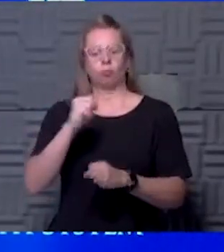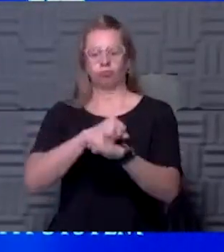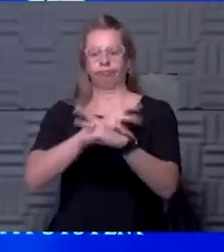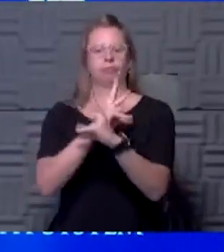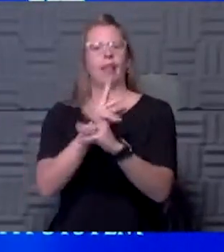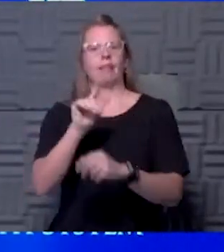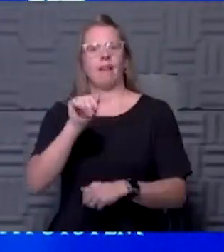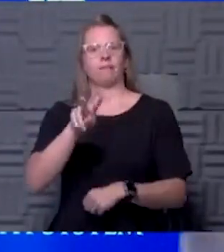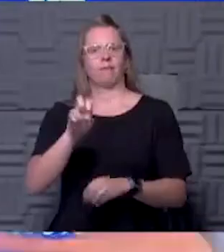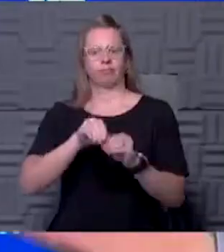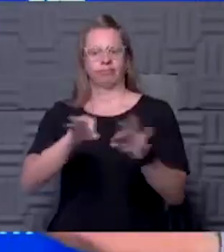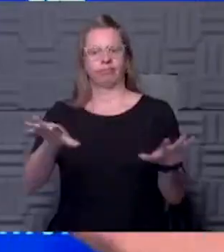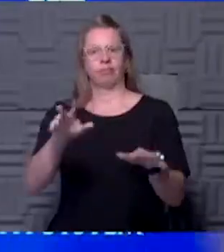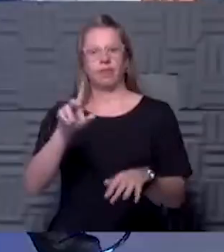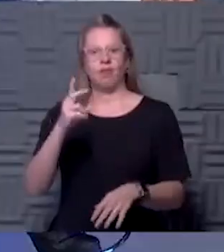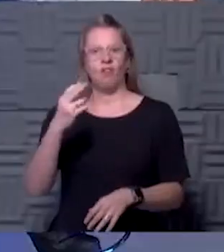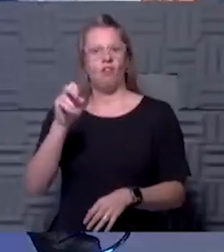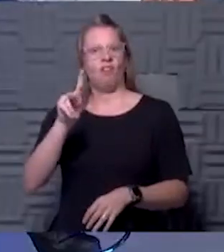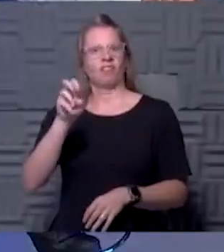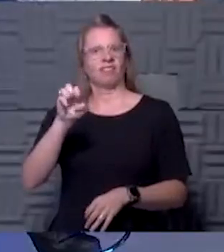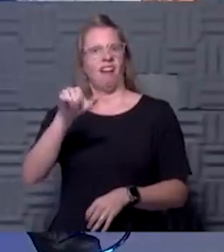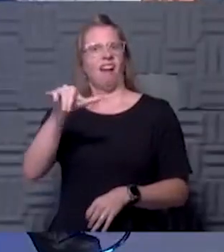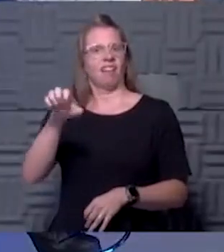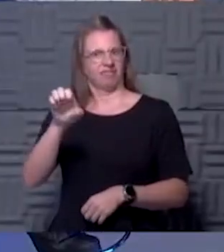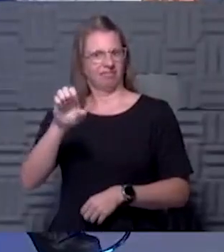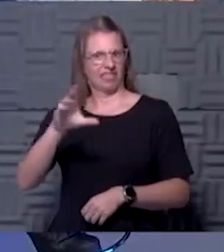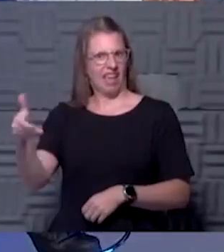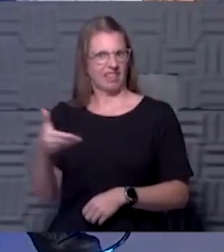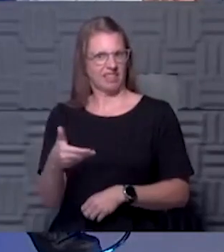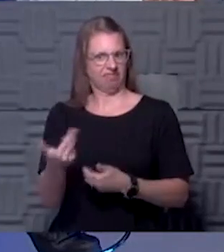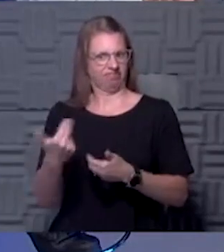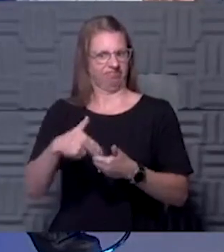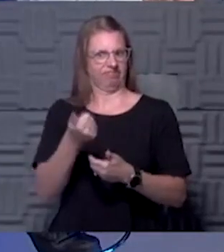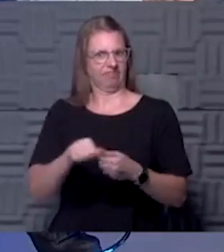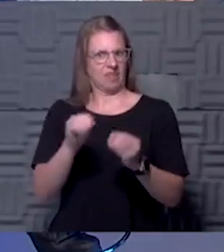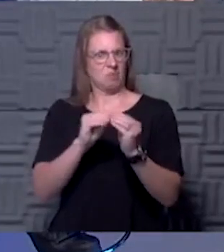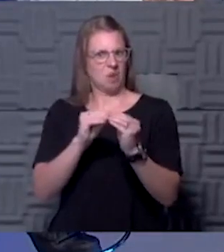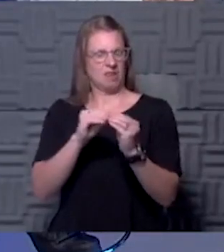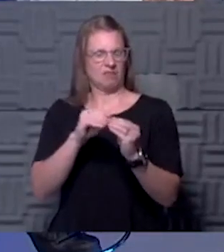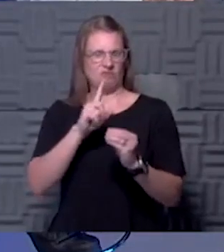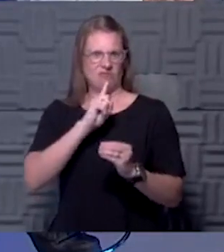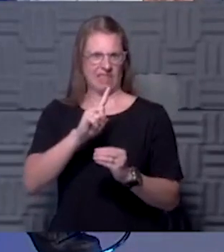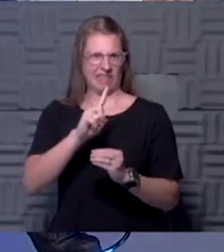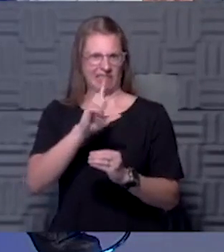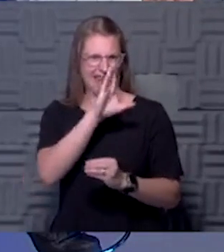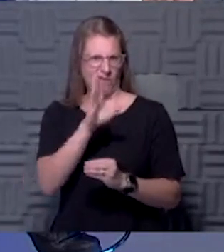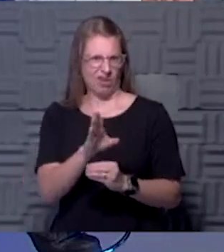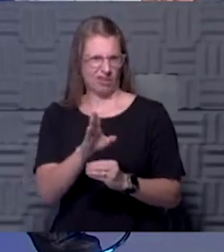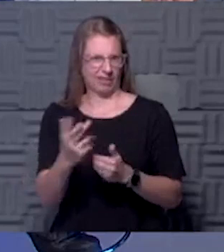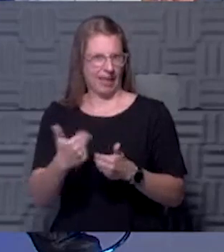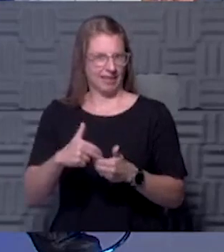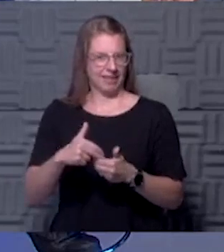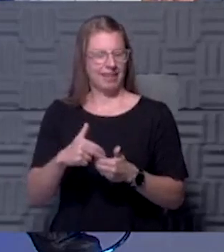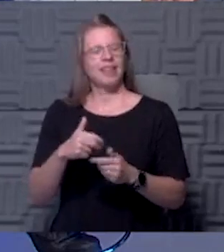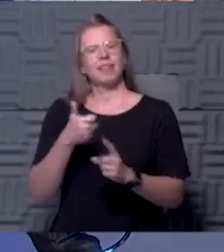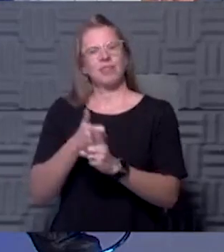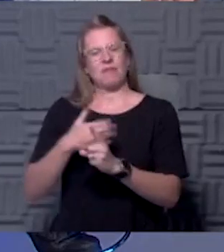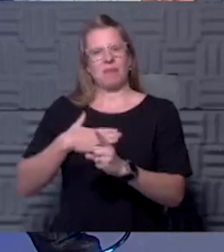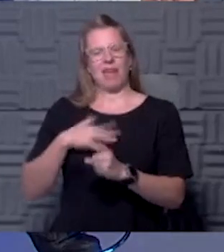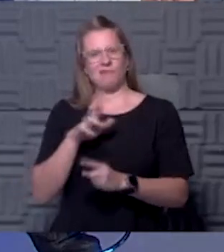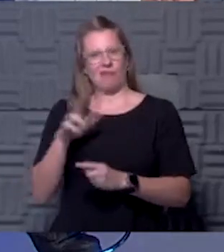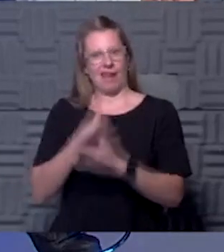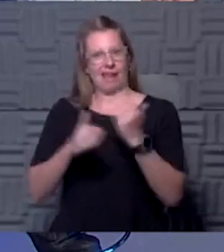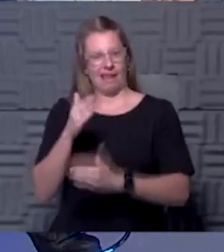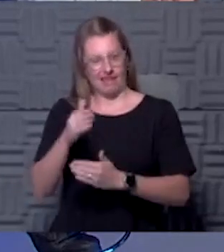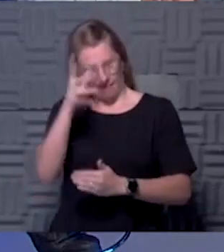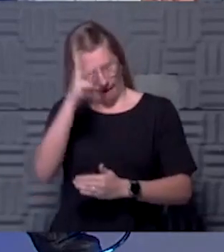great guests. Of course, Hawkeye hardly counts as a guest anymore. Probably never really did. He's the right-hand guy here, Medical Director